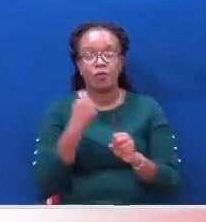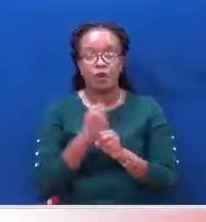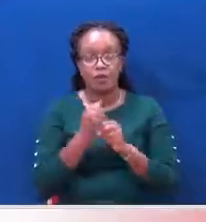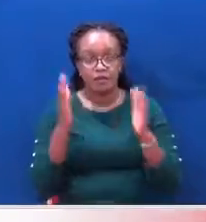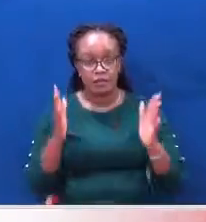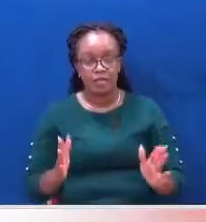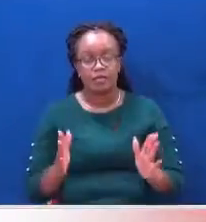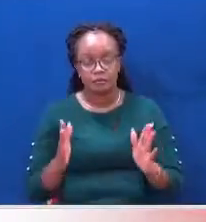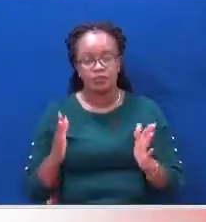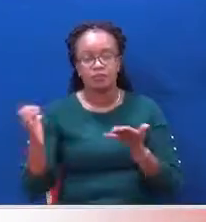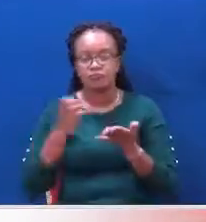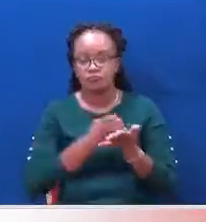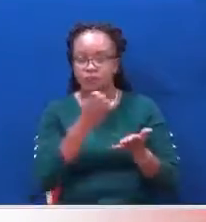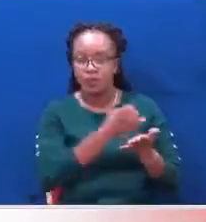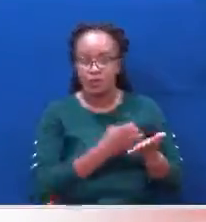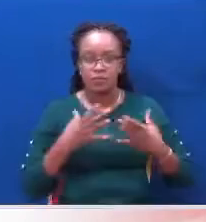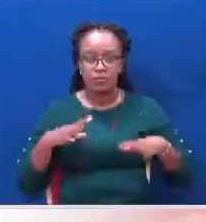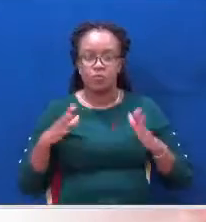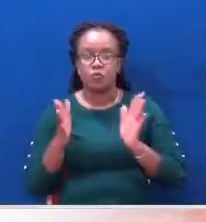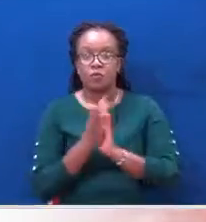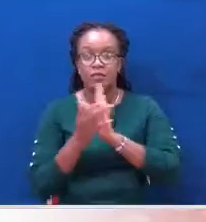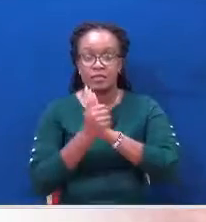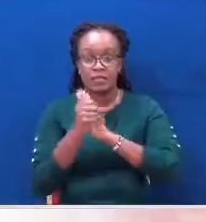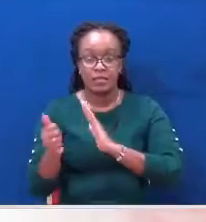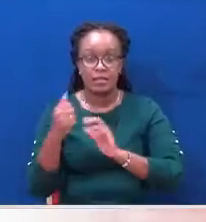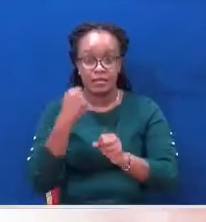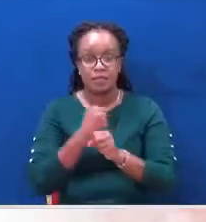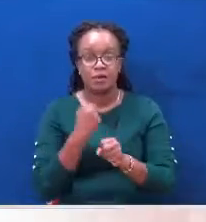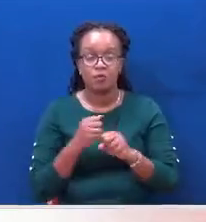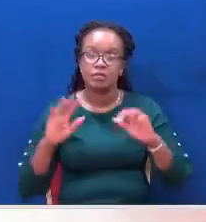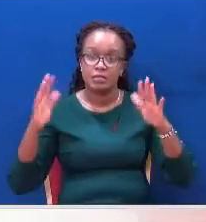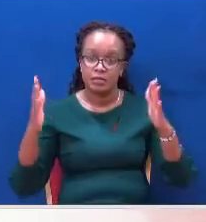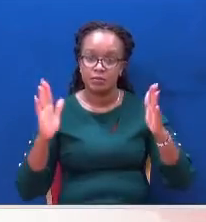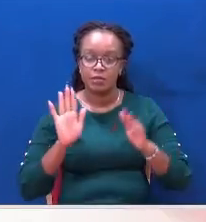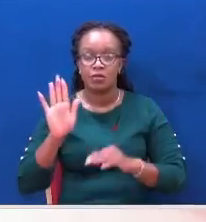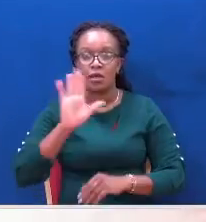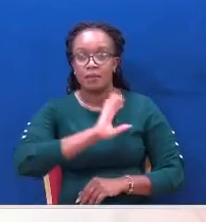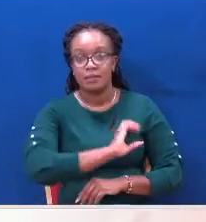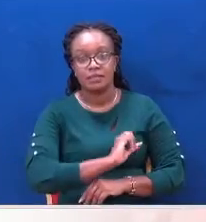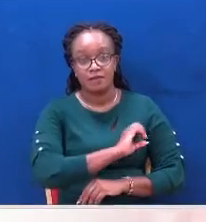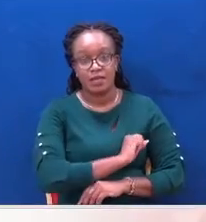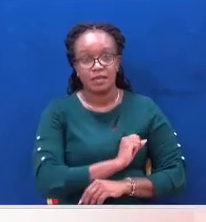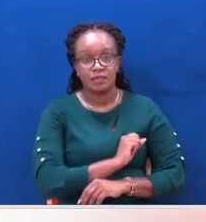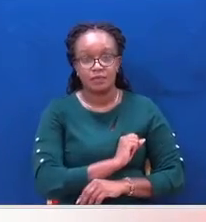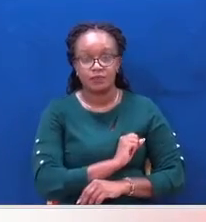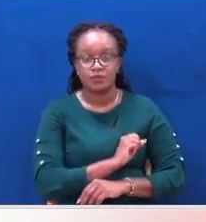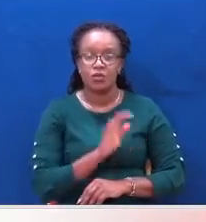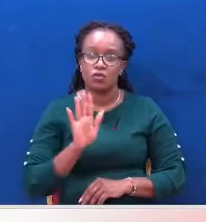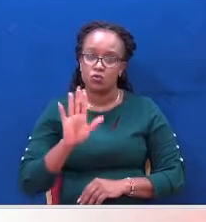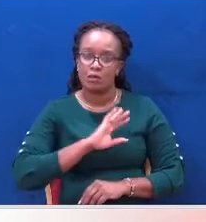may be required within a specific region. We celebrate your perseverance, your